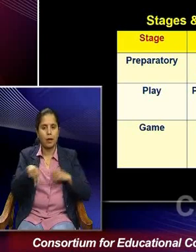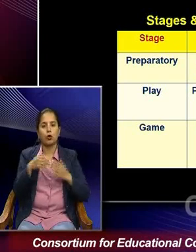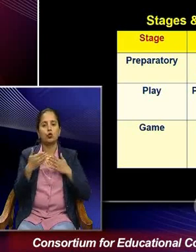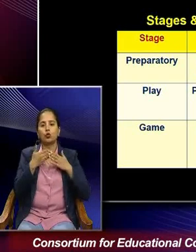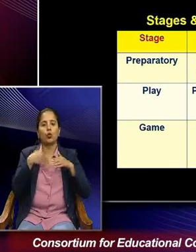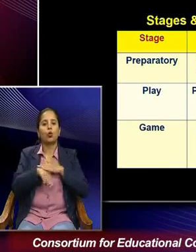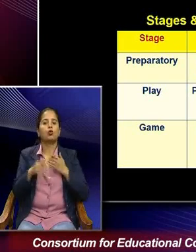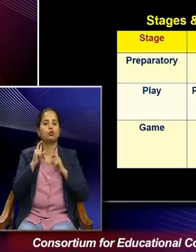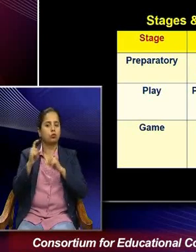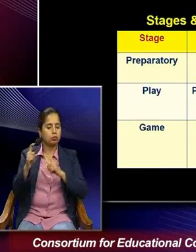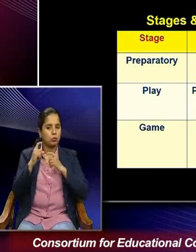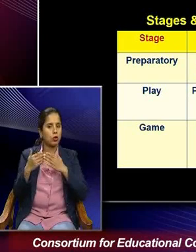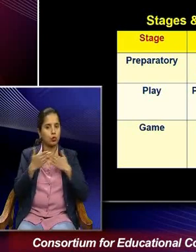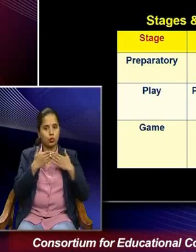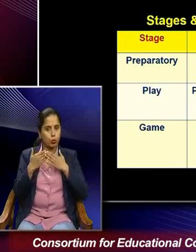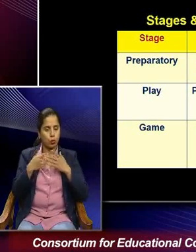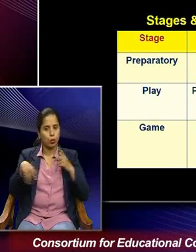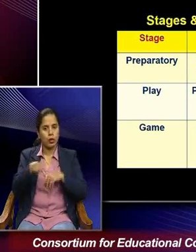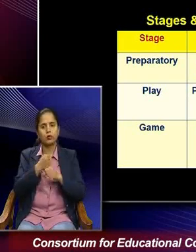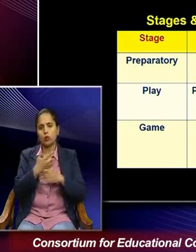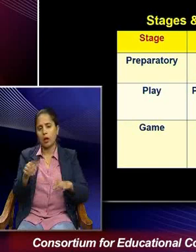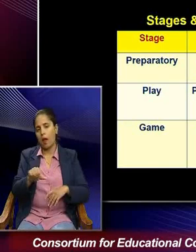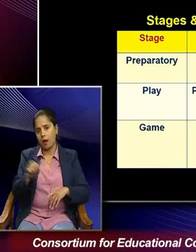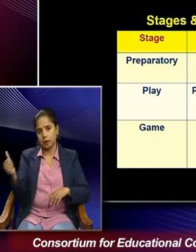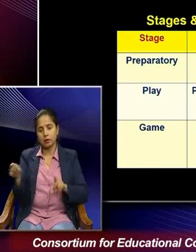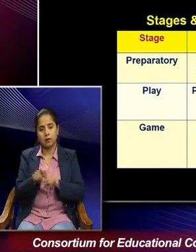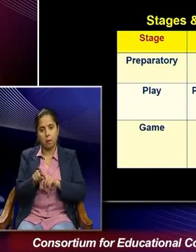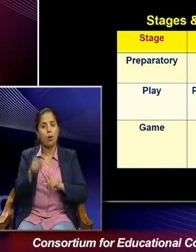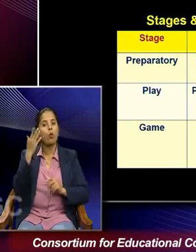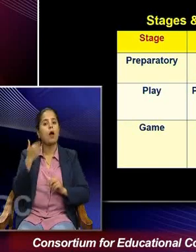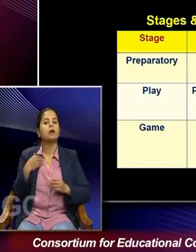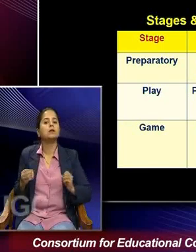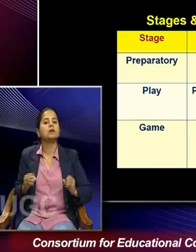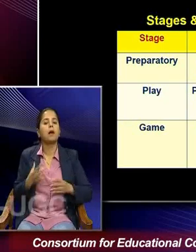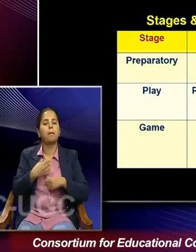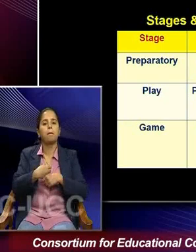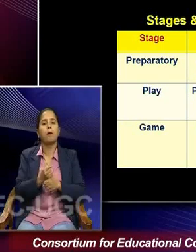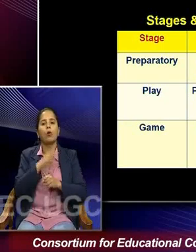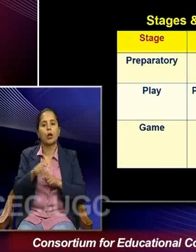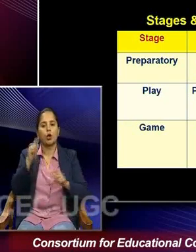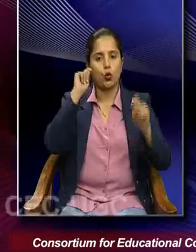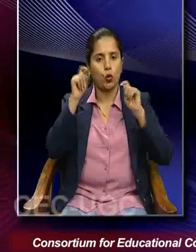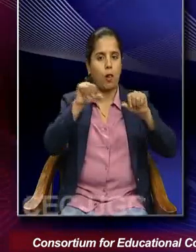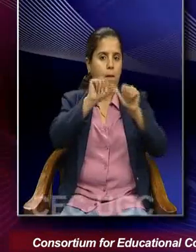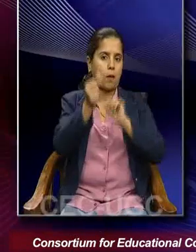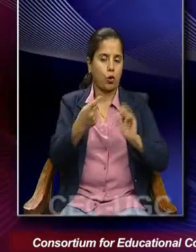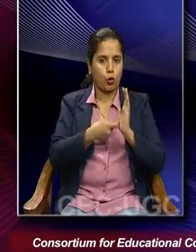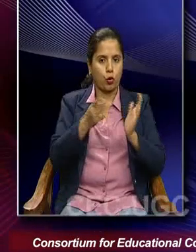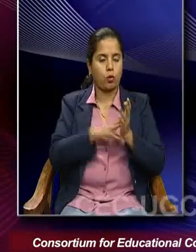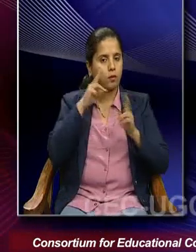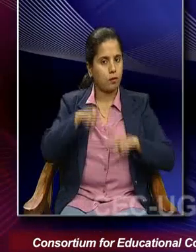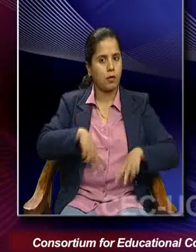and Orenstein's sociological theory, classical statements. Number 2, Bloomer, Society as